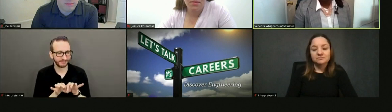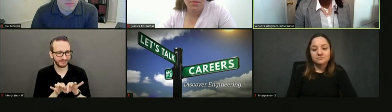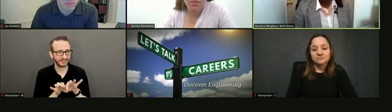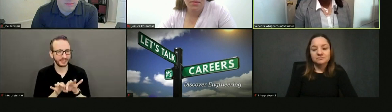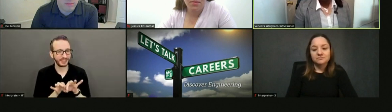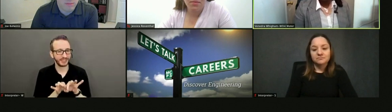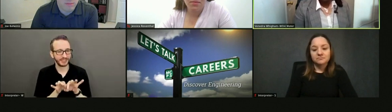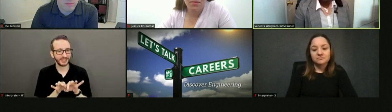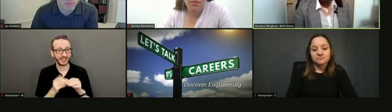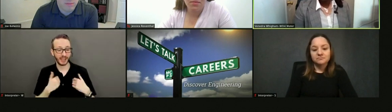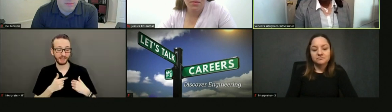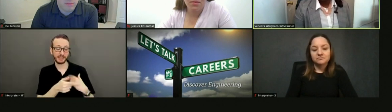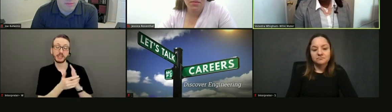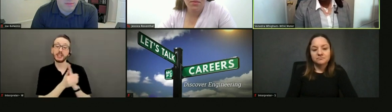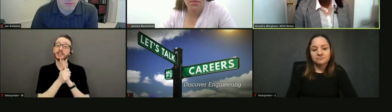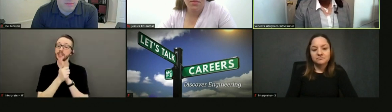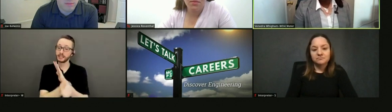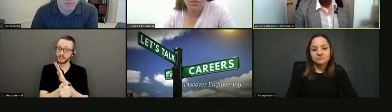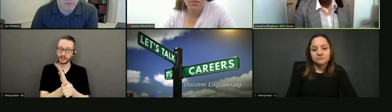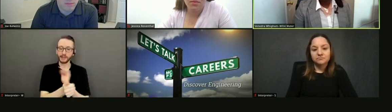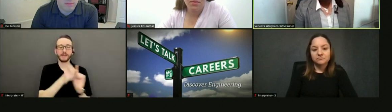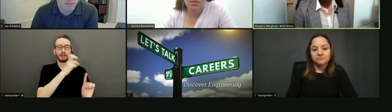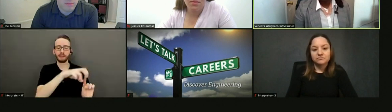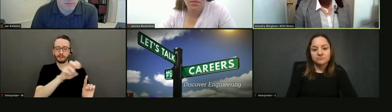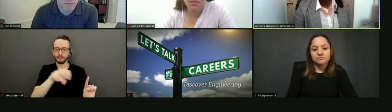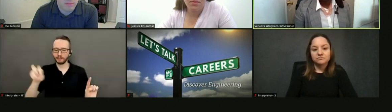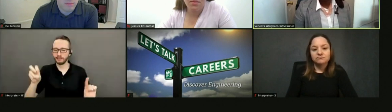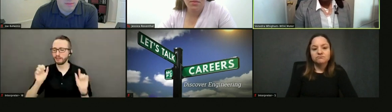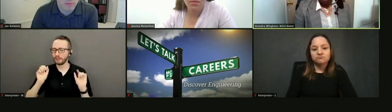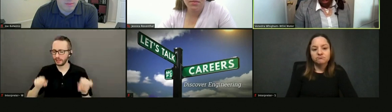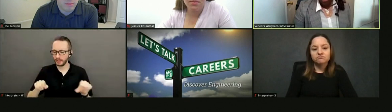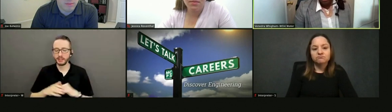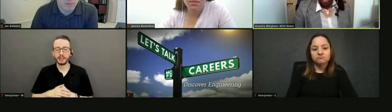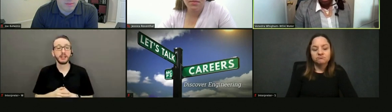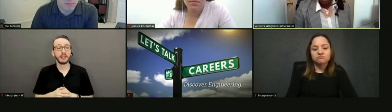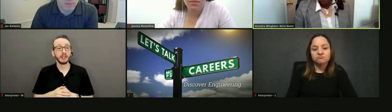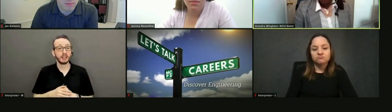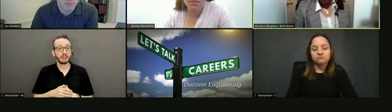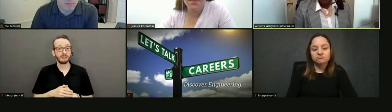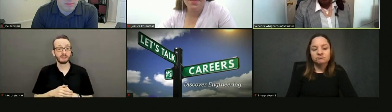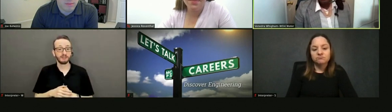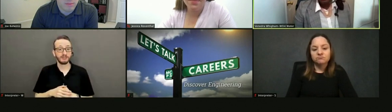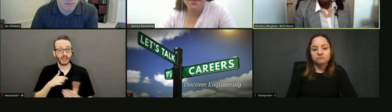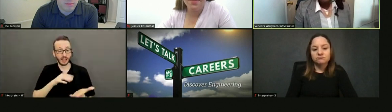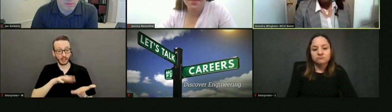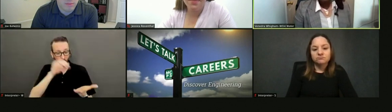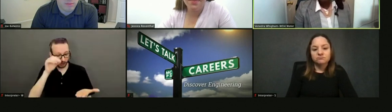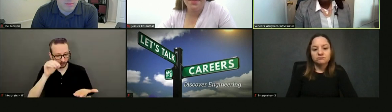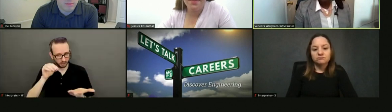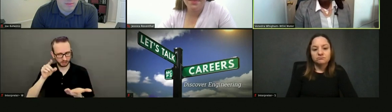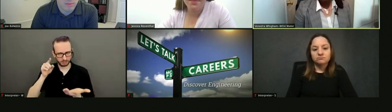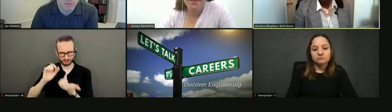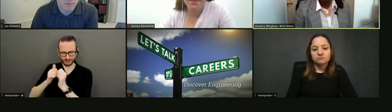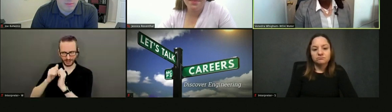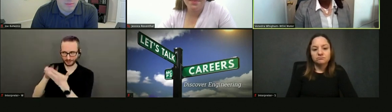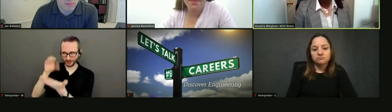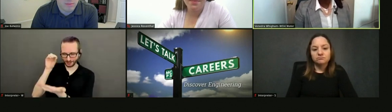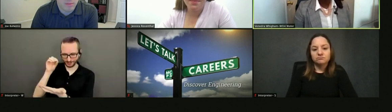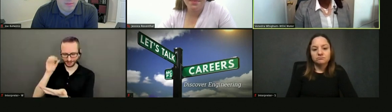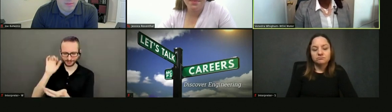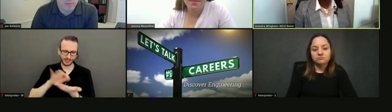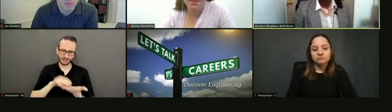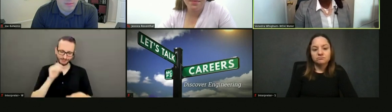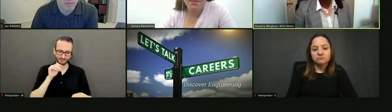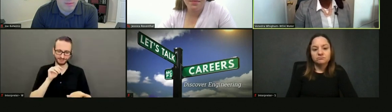having a transferable skill set, knowing that I learned how to learn in college, because that's what some of your